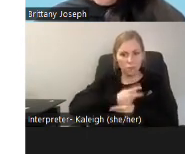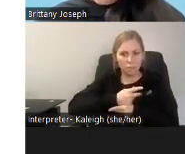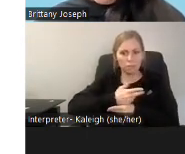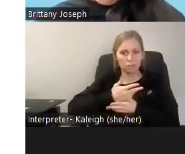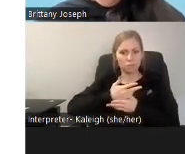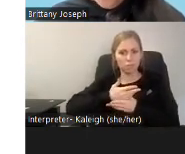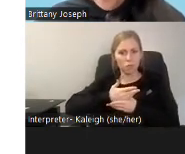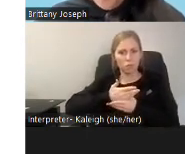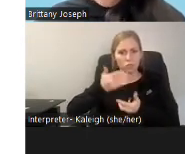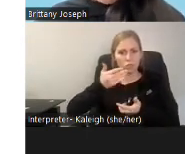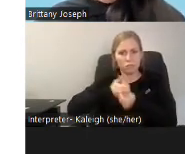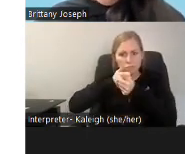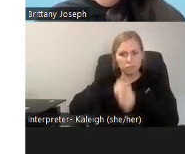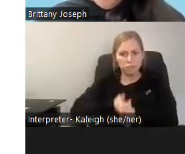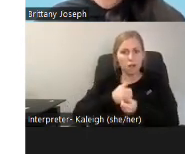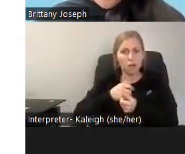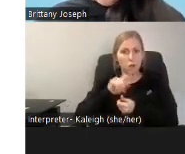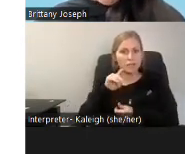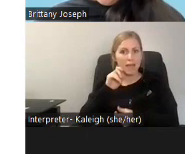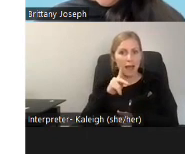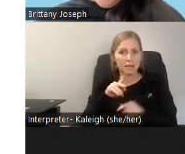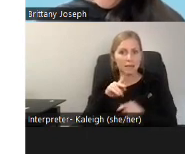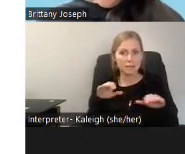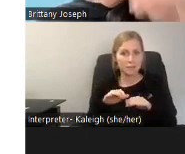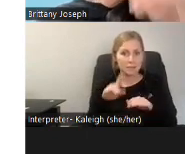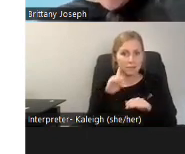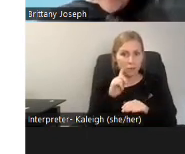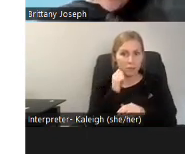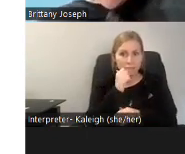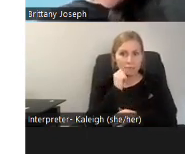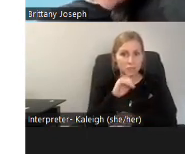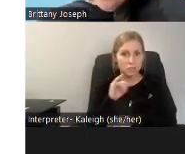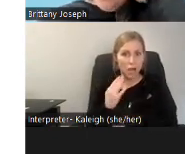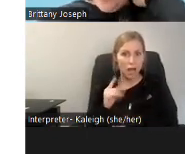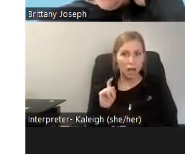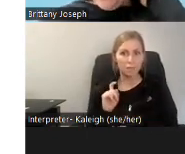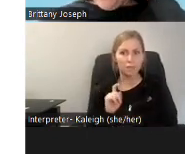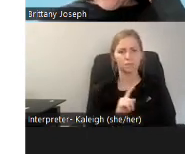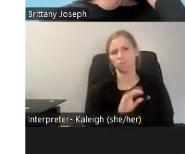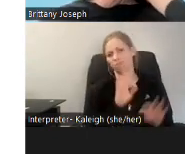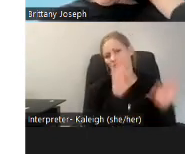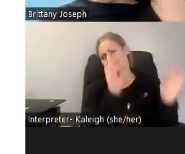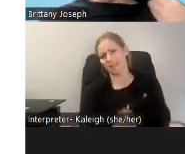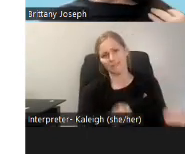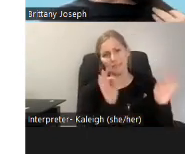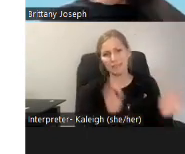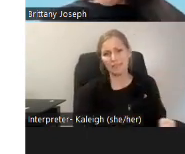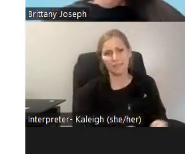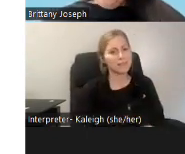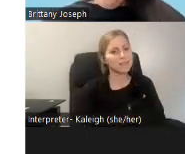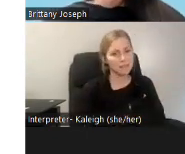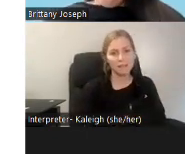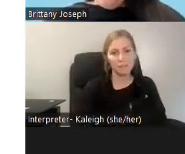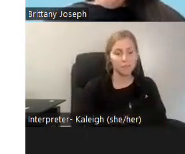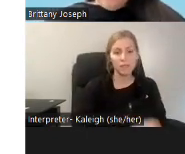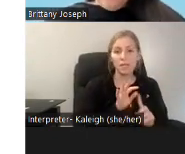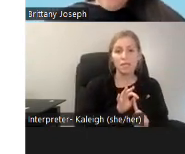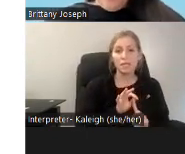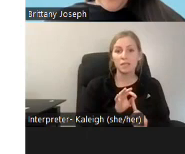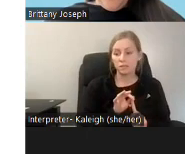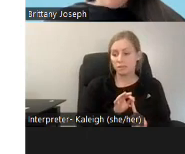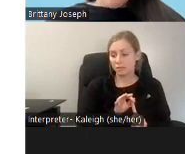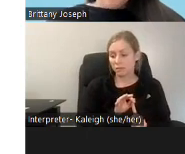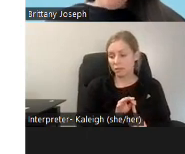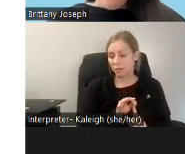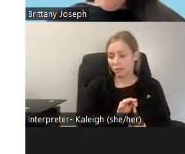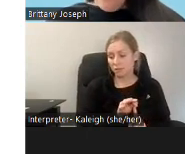have to do in their job? Absolutely. As well? Absolutely. Neat. Especially if you